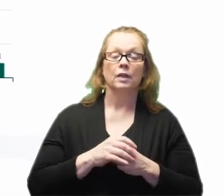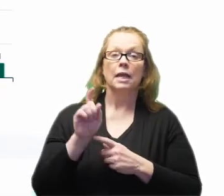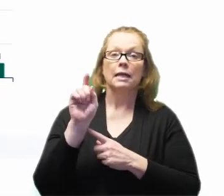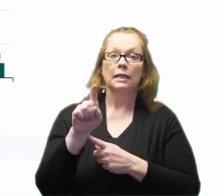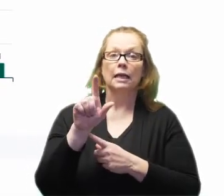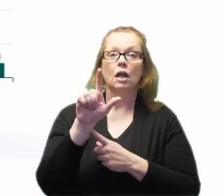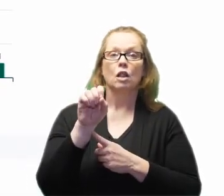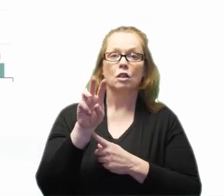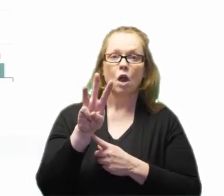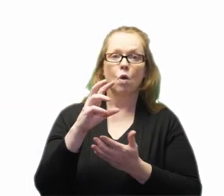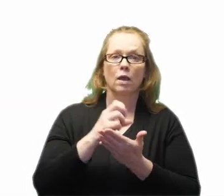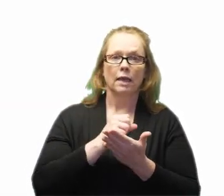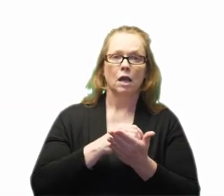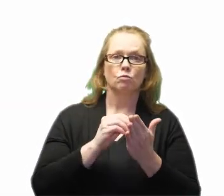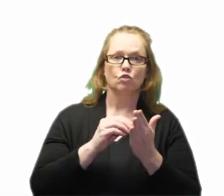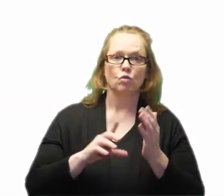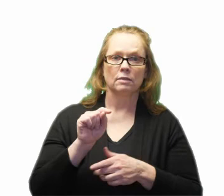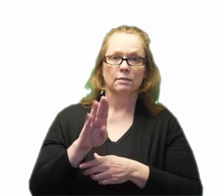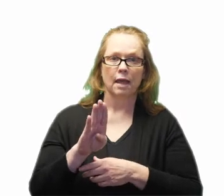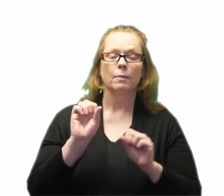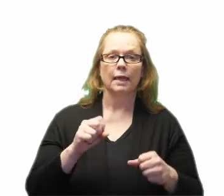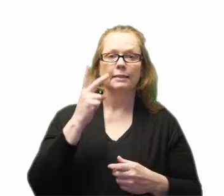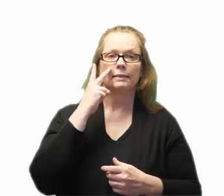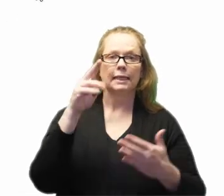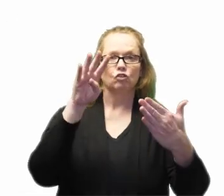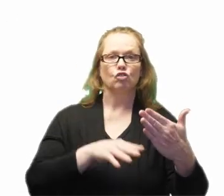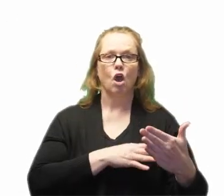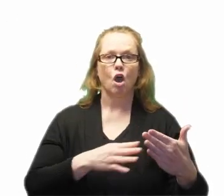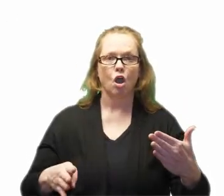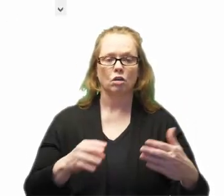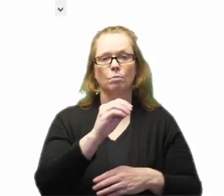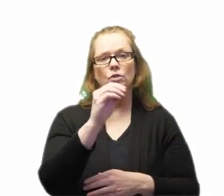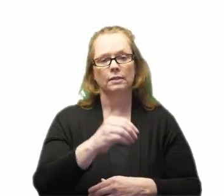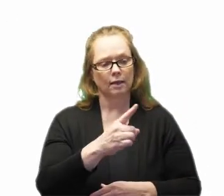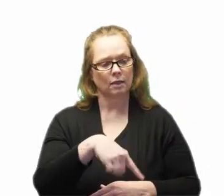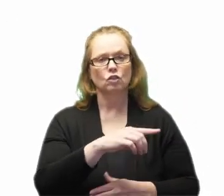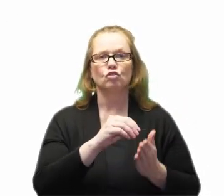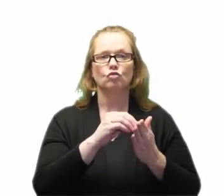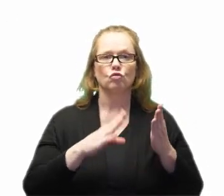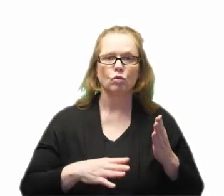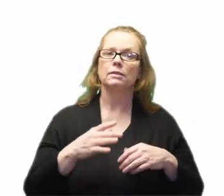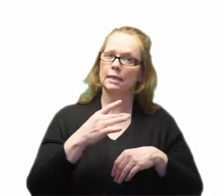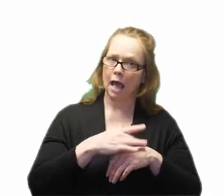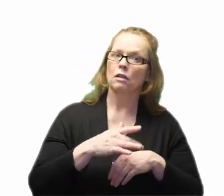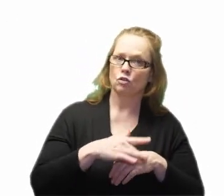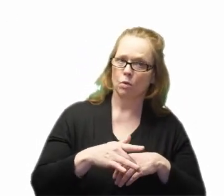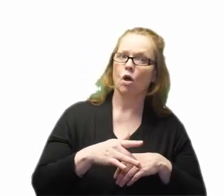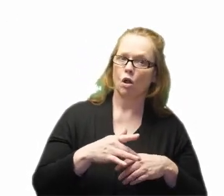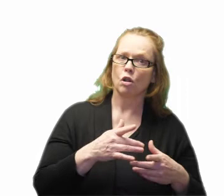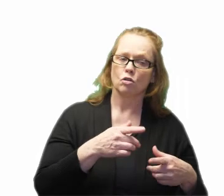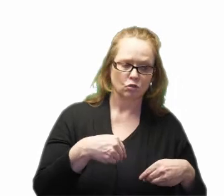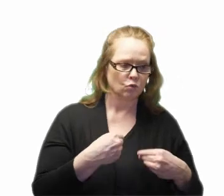Click the Low Income Students tab to see a chart with the percentages of students eligible to